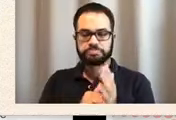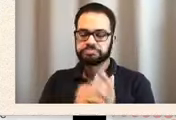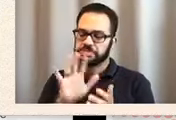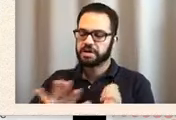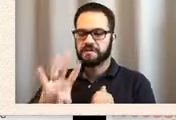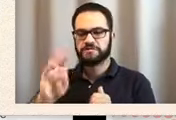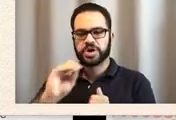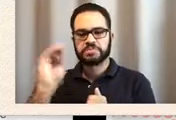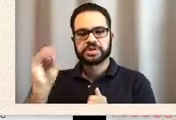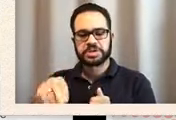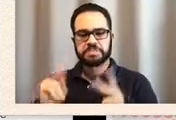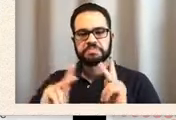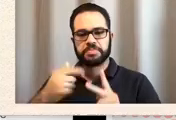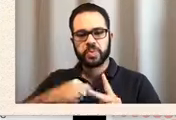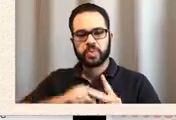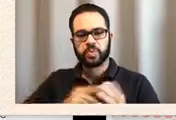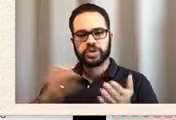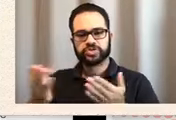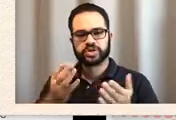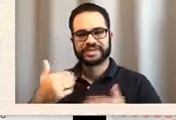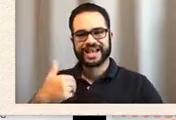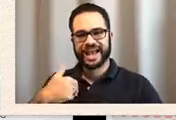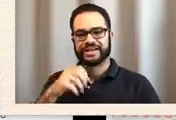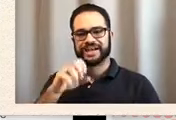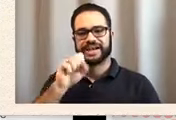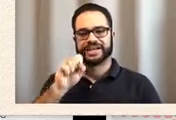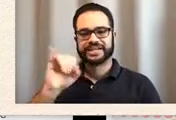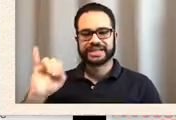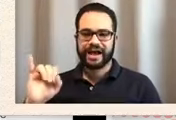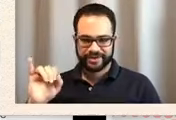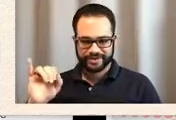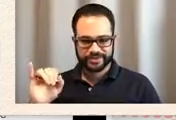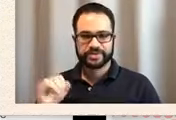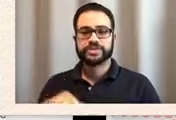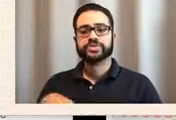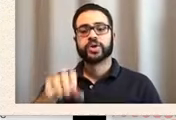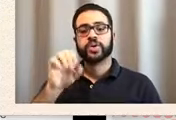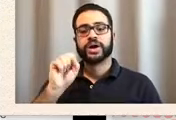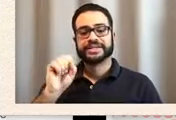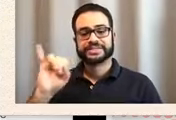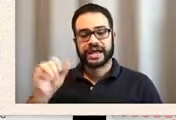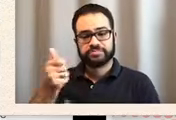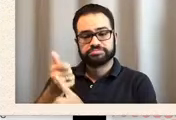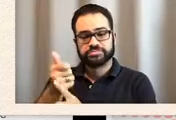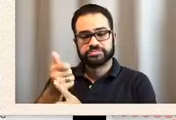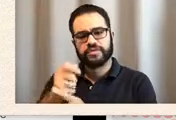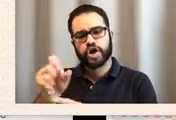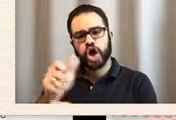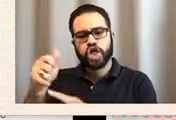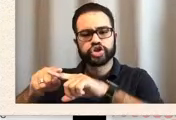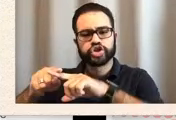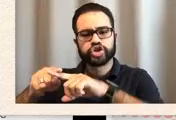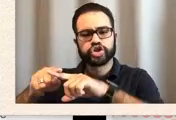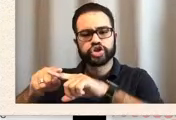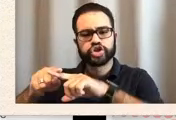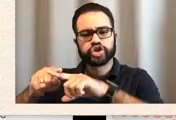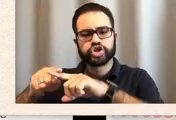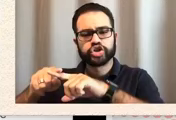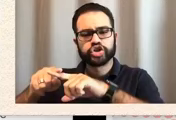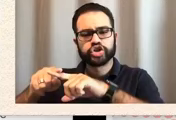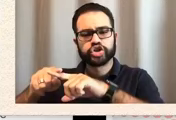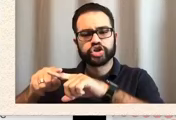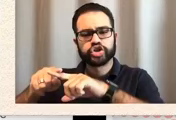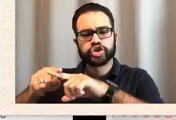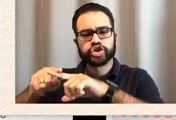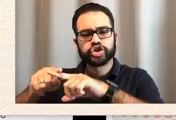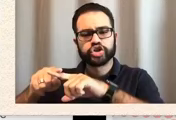a supplemental security income. And so SSI is another needs-based resource that provides a